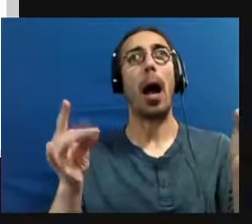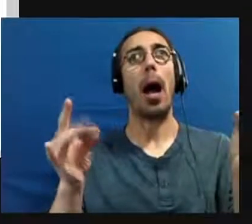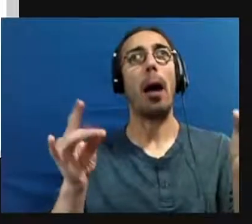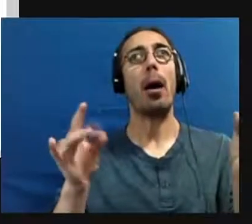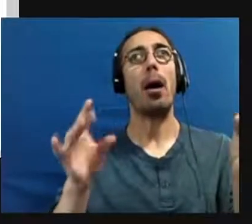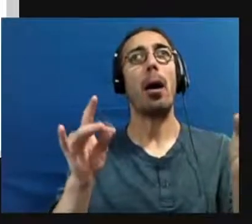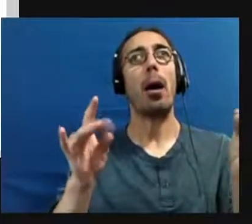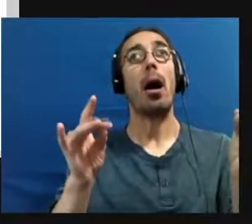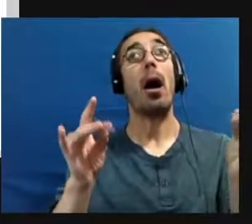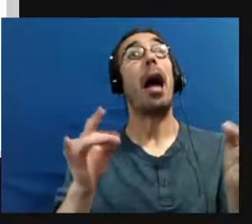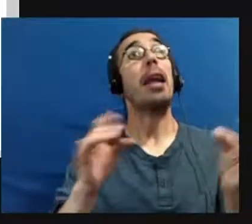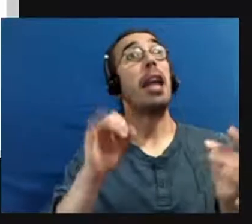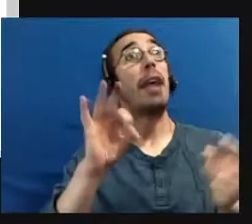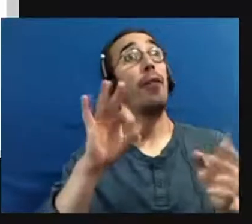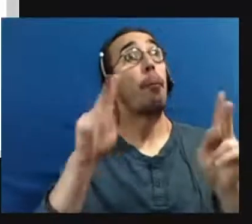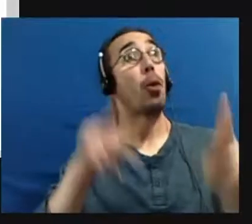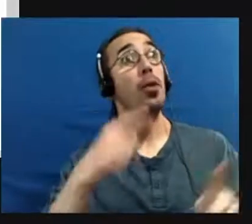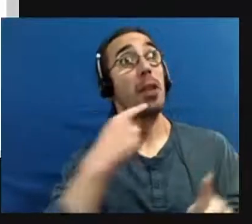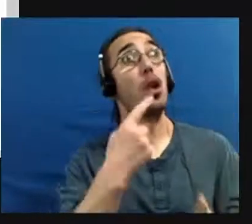stop doing that?